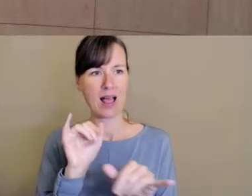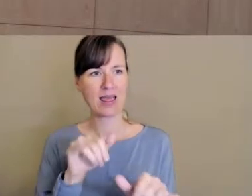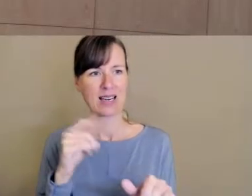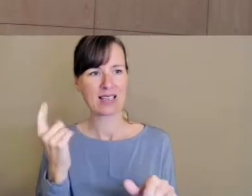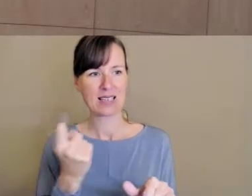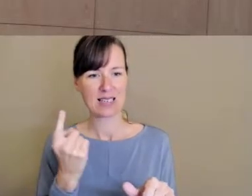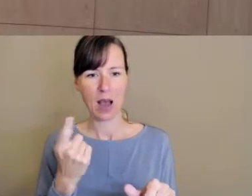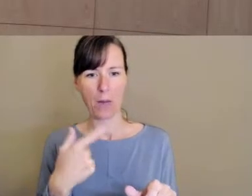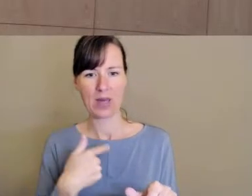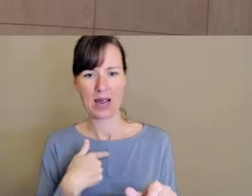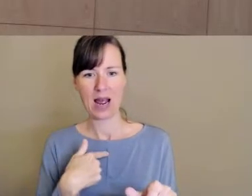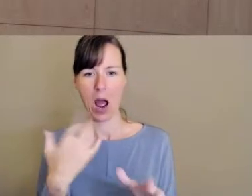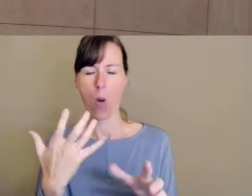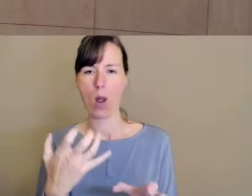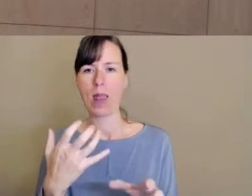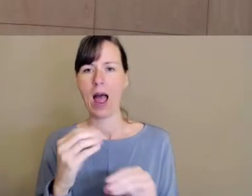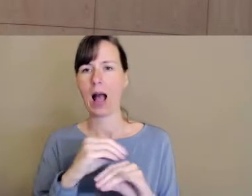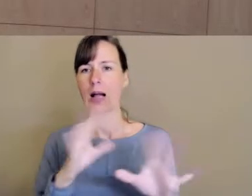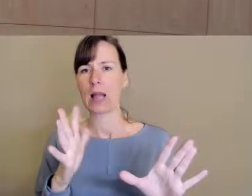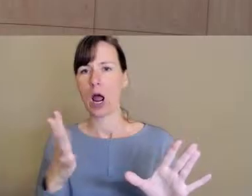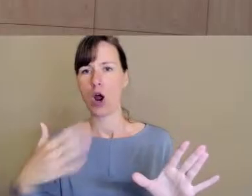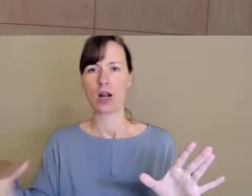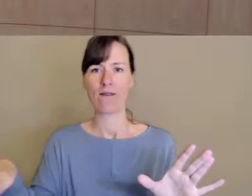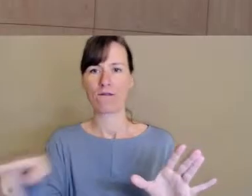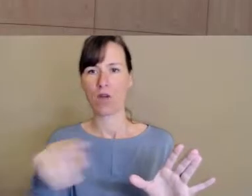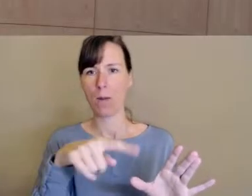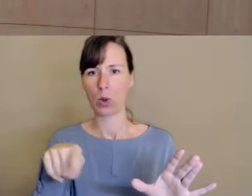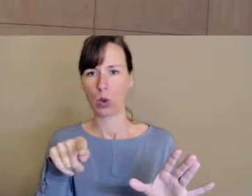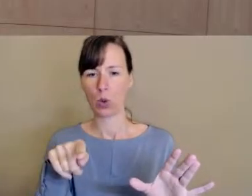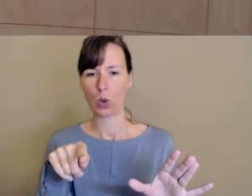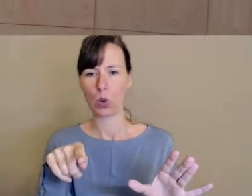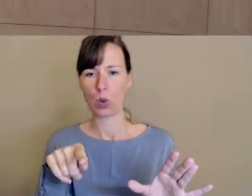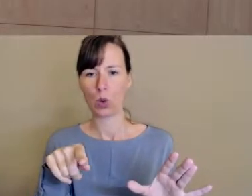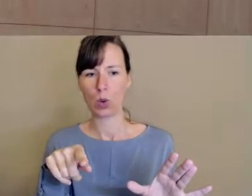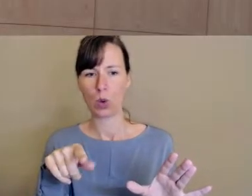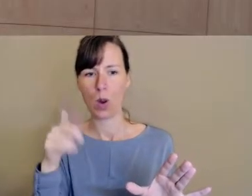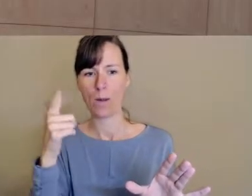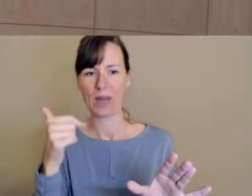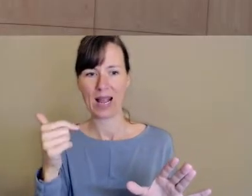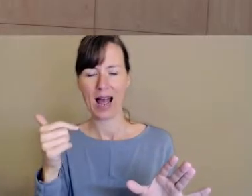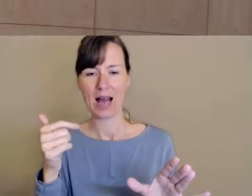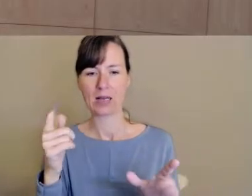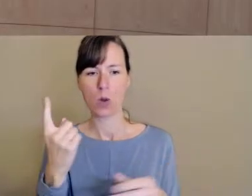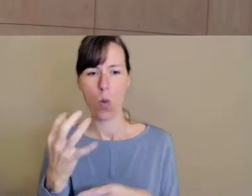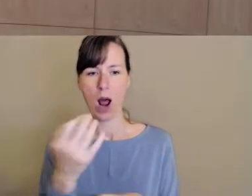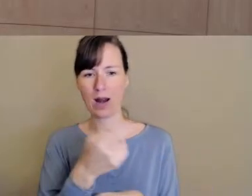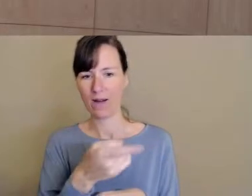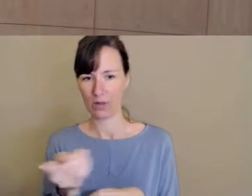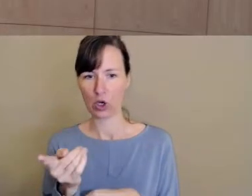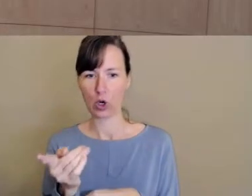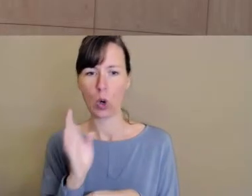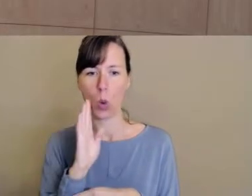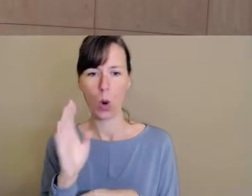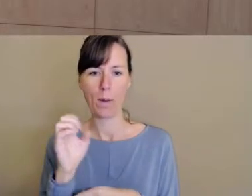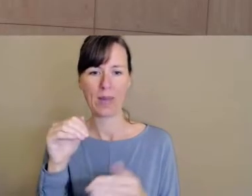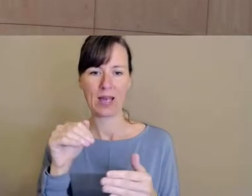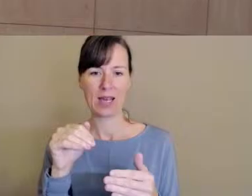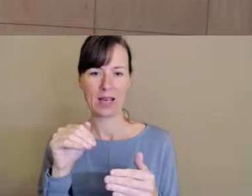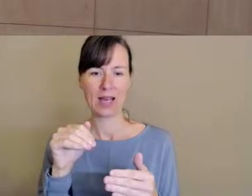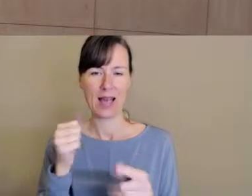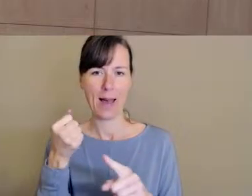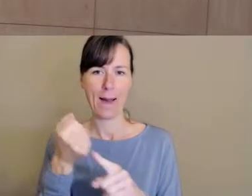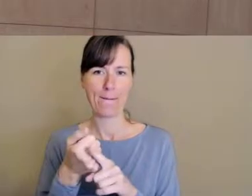like clarity amongst this body, because one of you or a member of this body is going to be impacted by it.